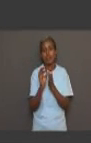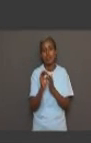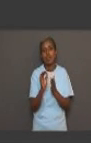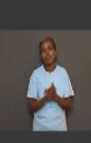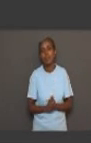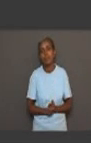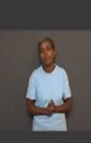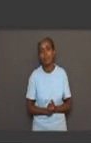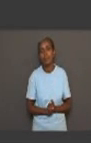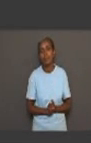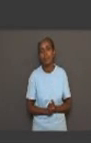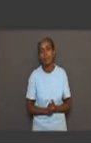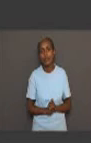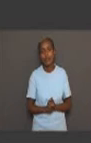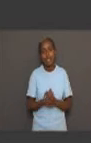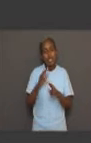number.